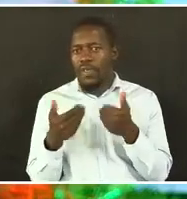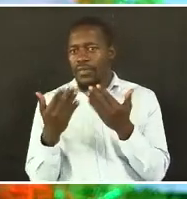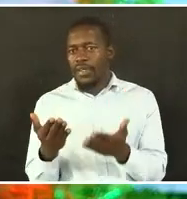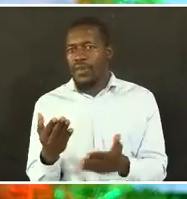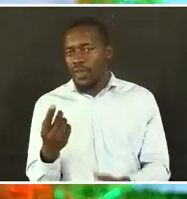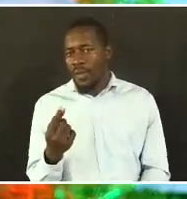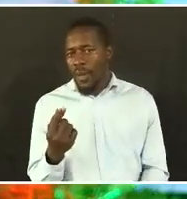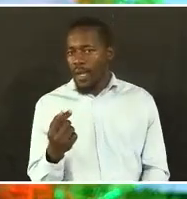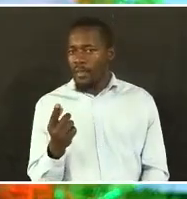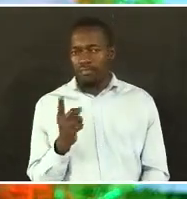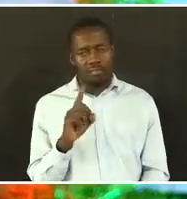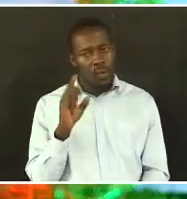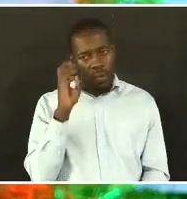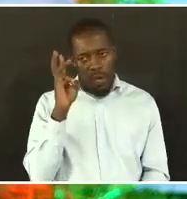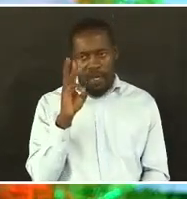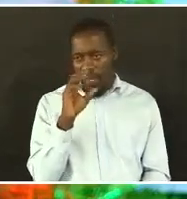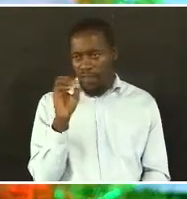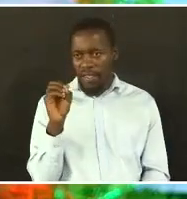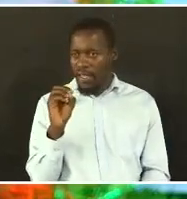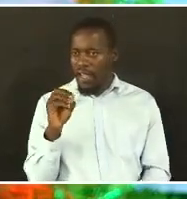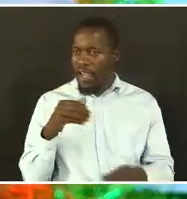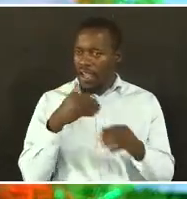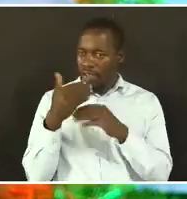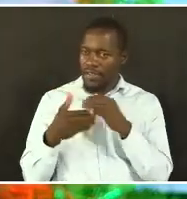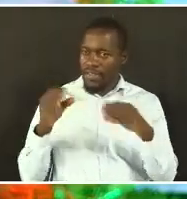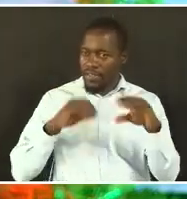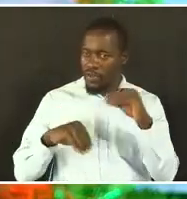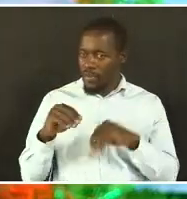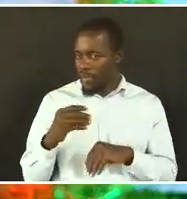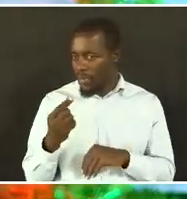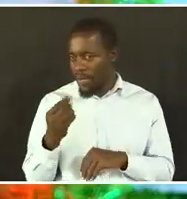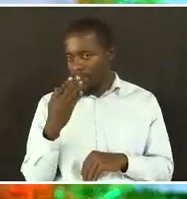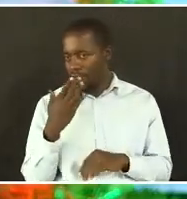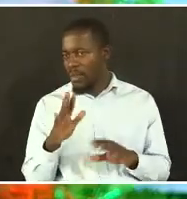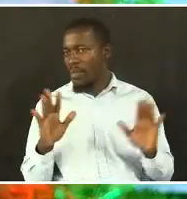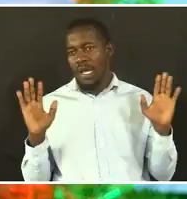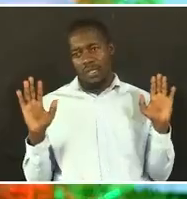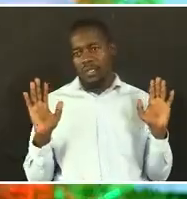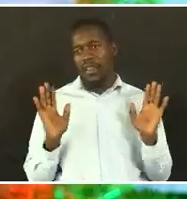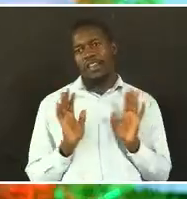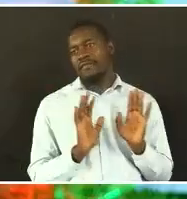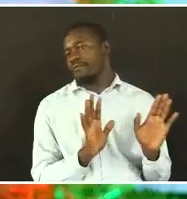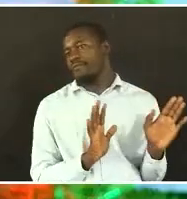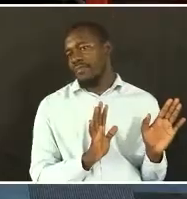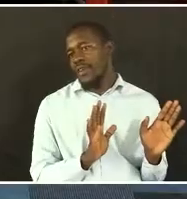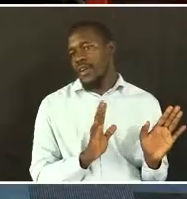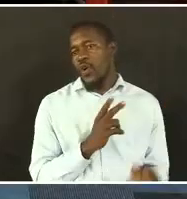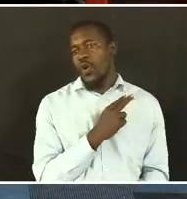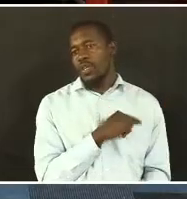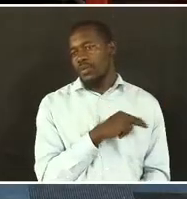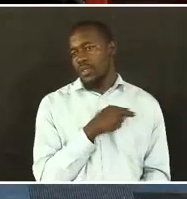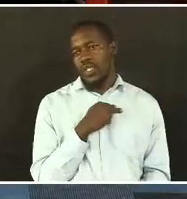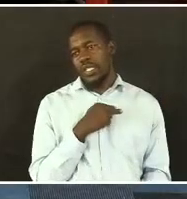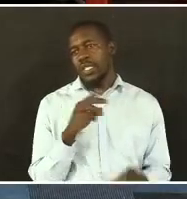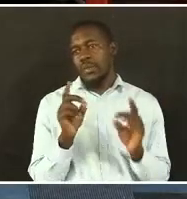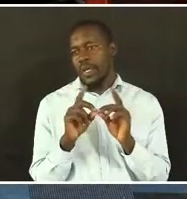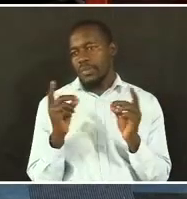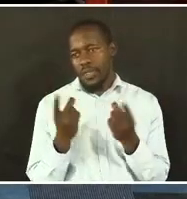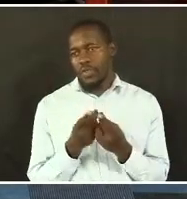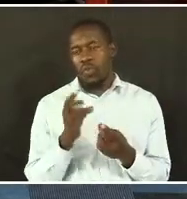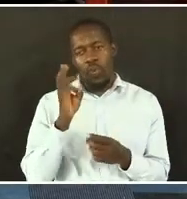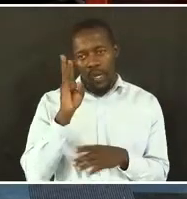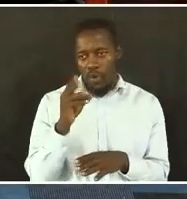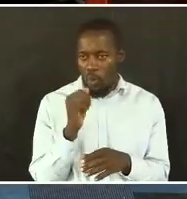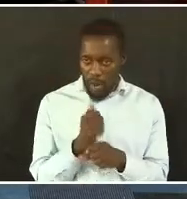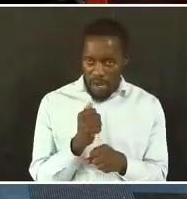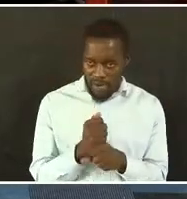the storehouse. Then the money is allocated to the hospital chaplaincy department. Hospital chaplaincy department, as